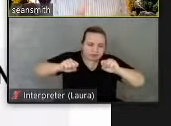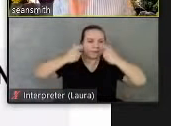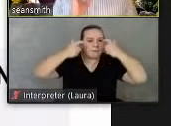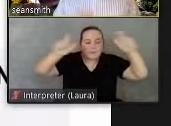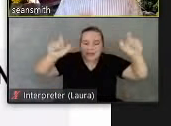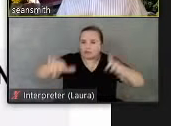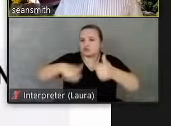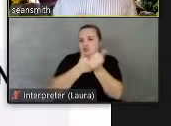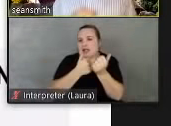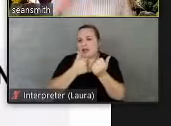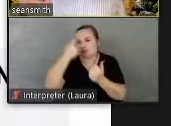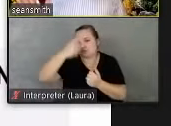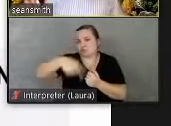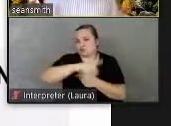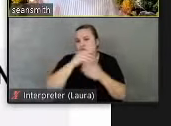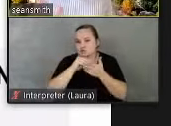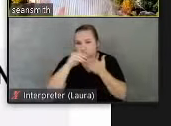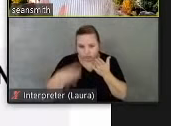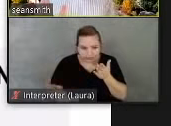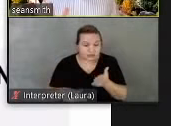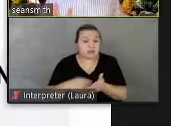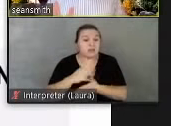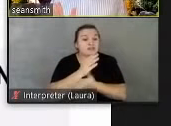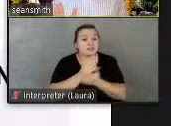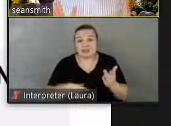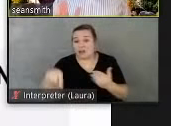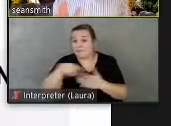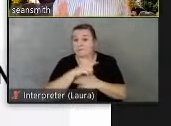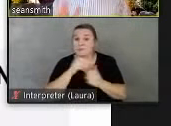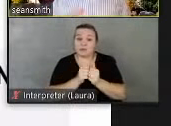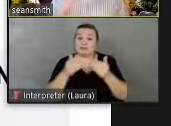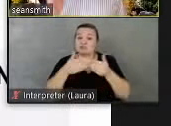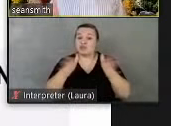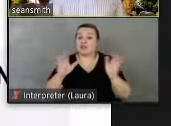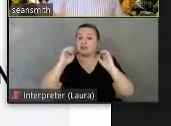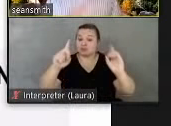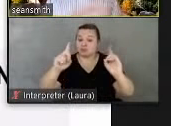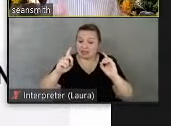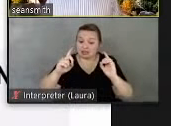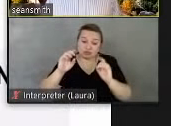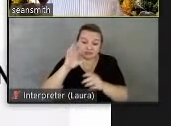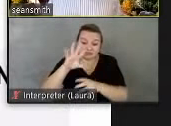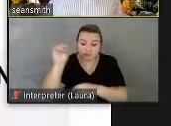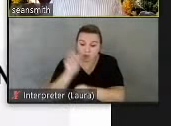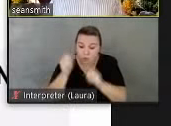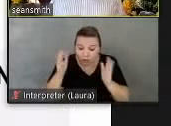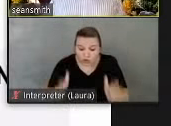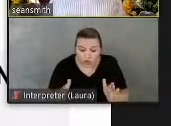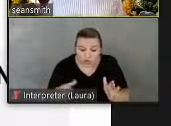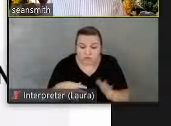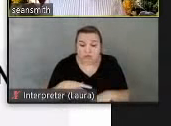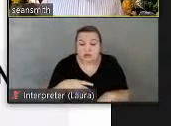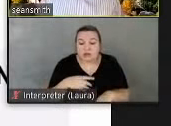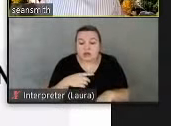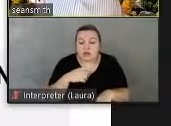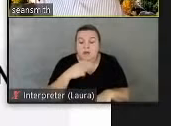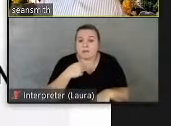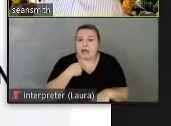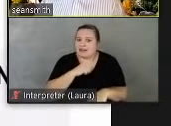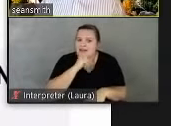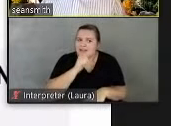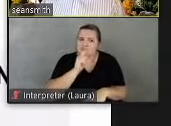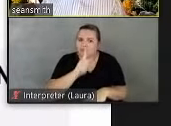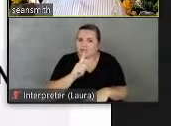serve. Maybe some of us have been interacting with our general education colleagues over the pandemic, and they've been saying, I really didn't